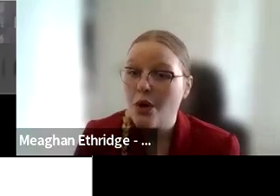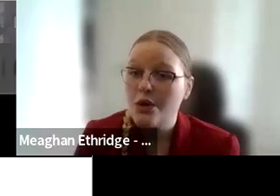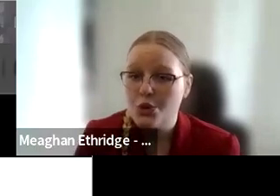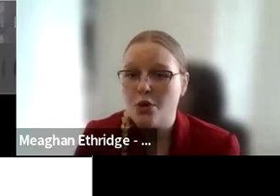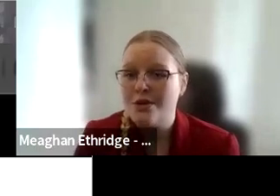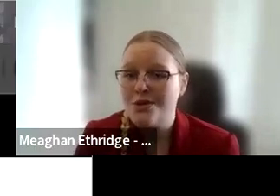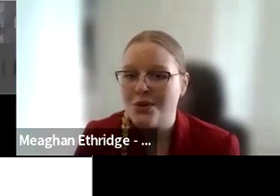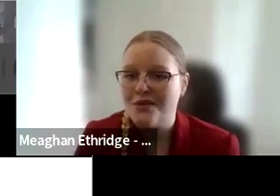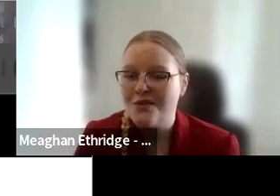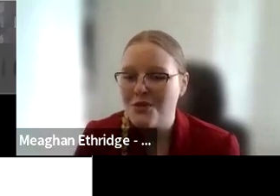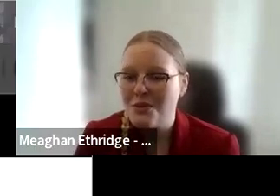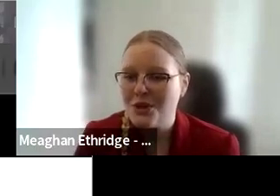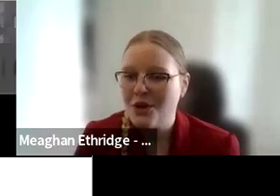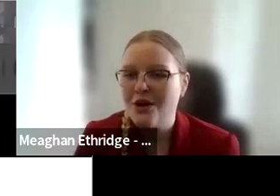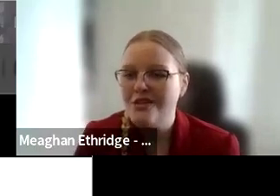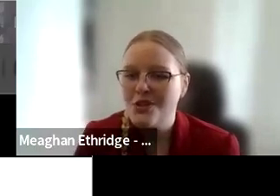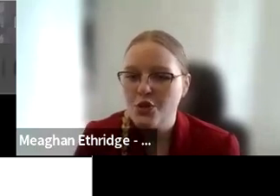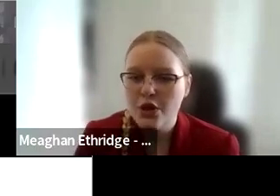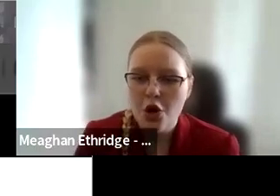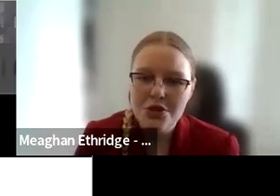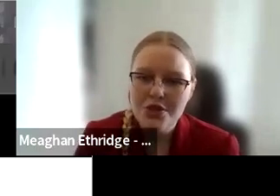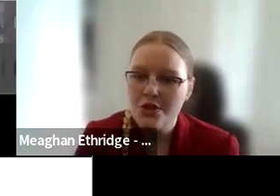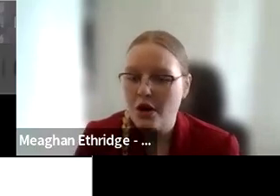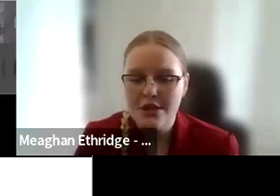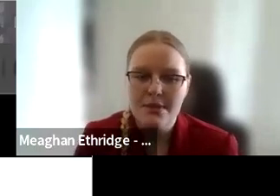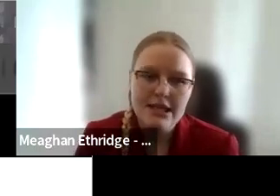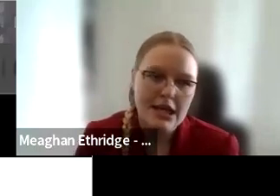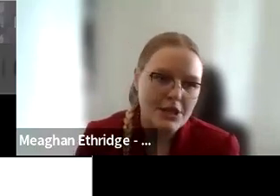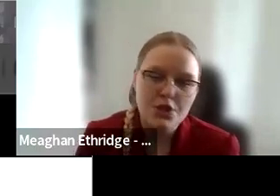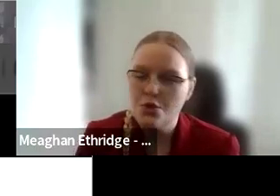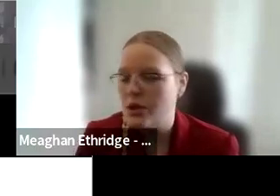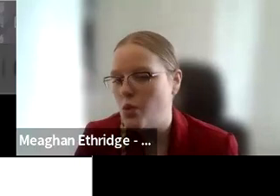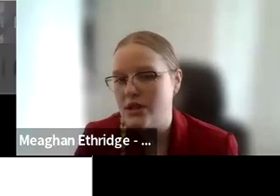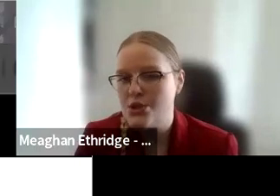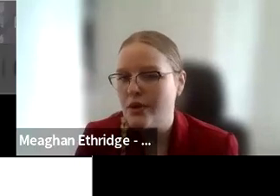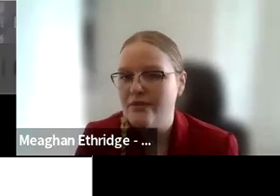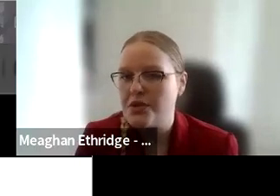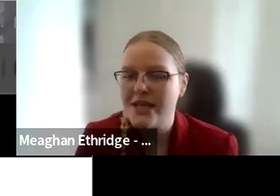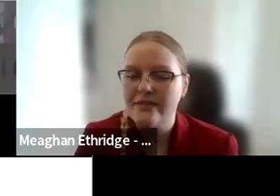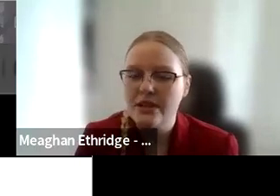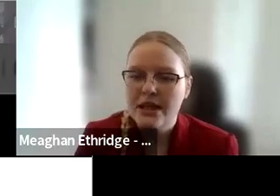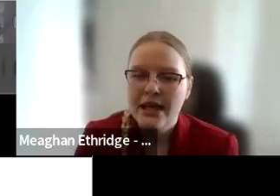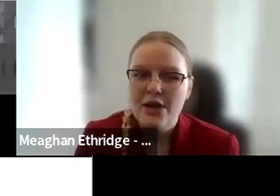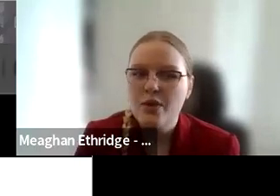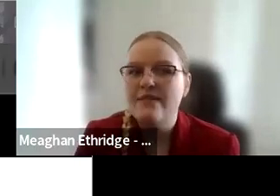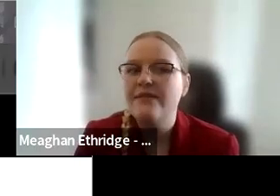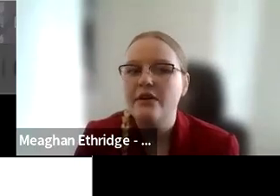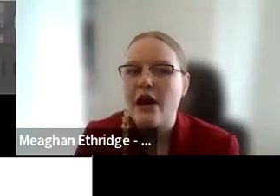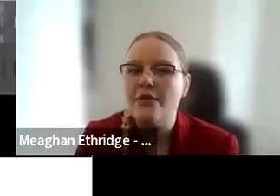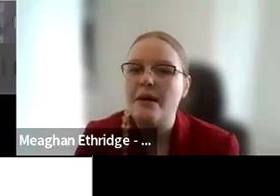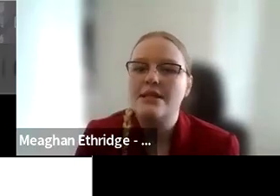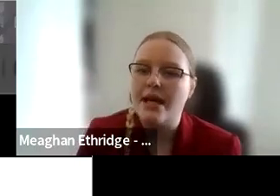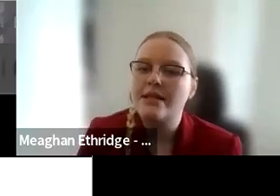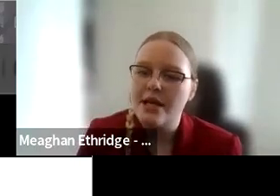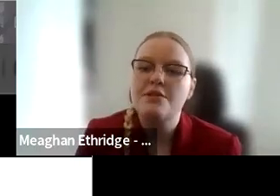a no wrong door sort of phone number to call. So you can always just call us by dialing 211 24/7, and we can